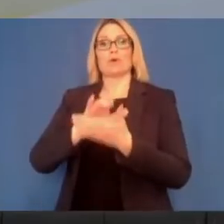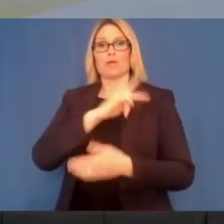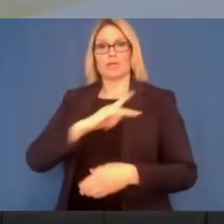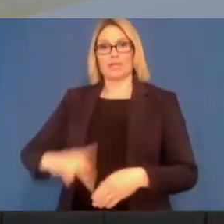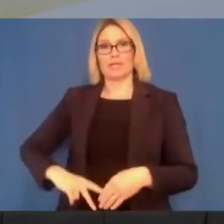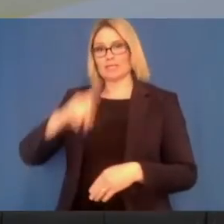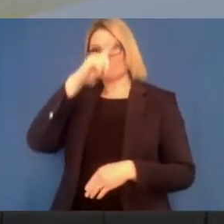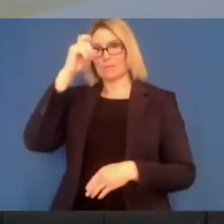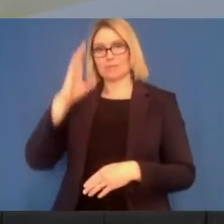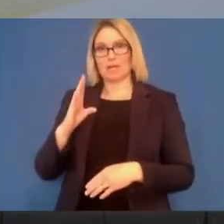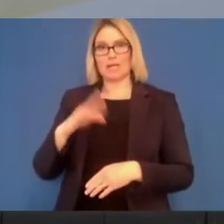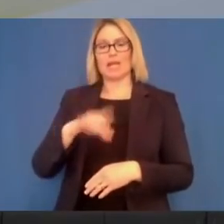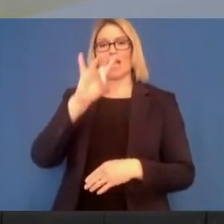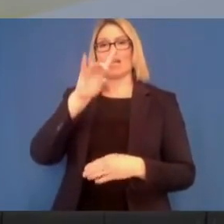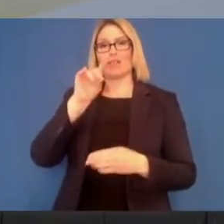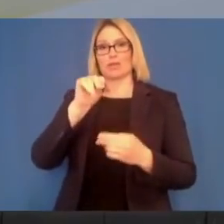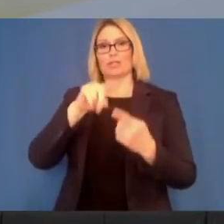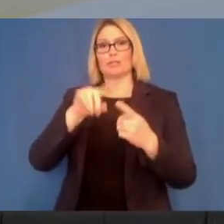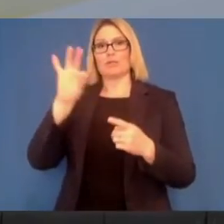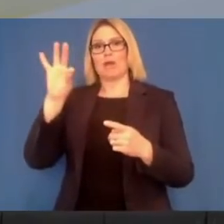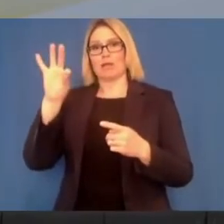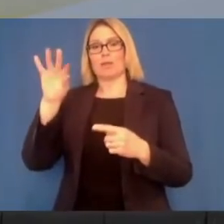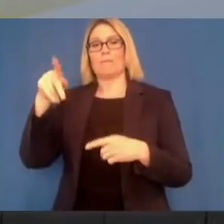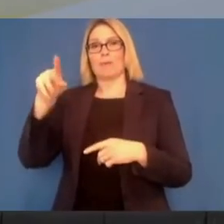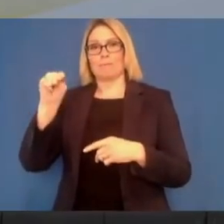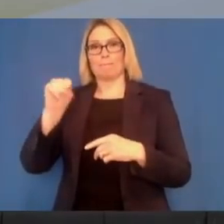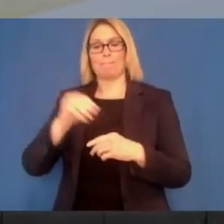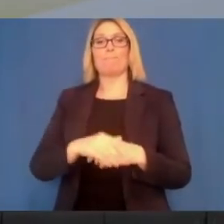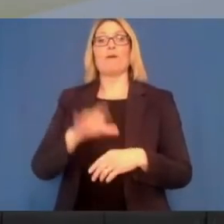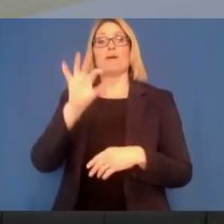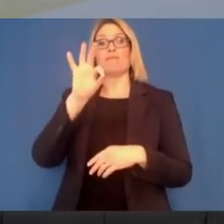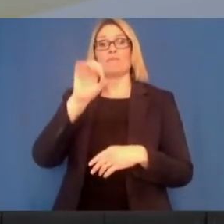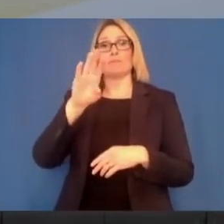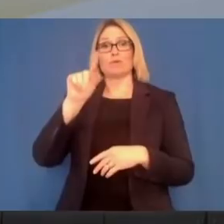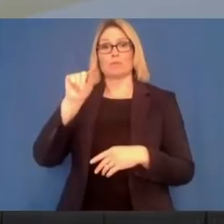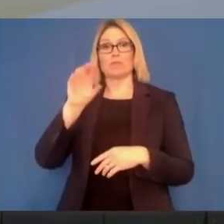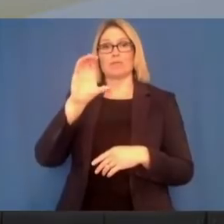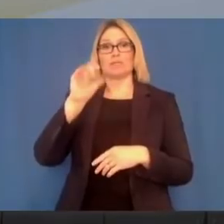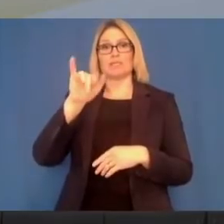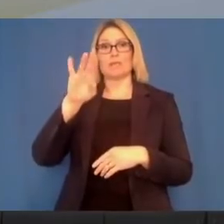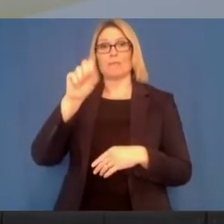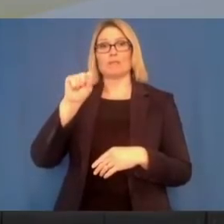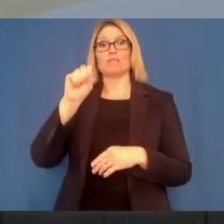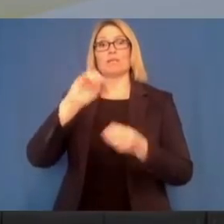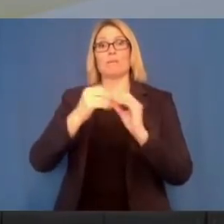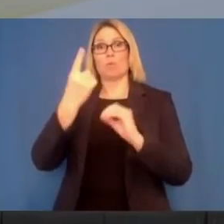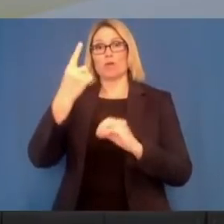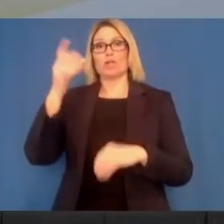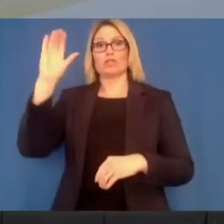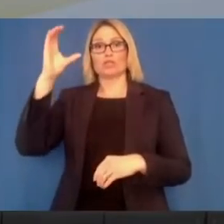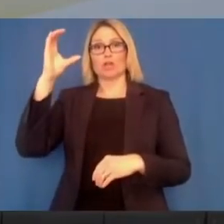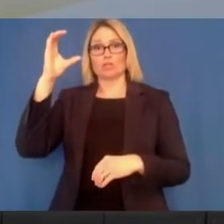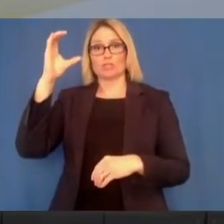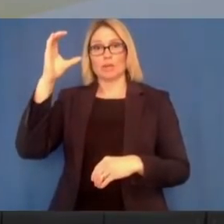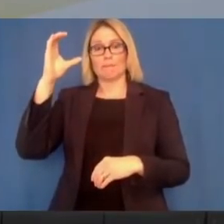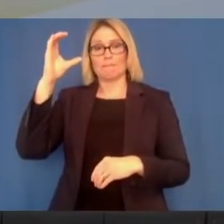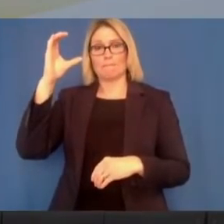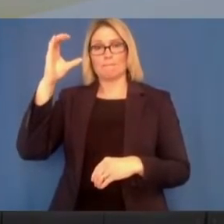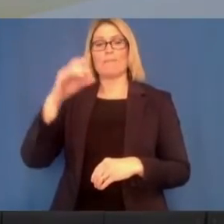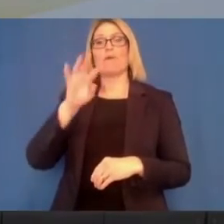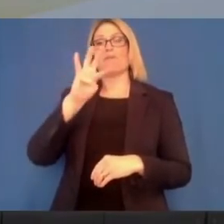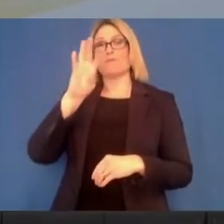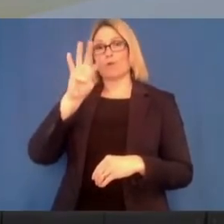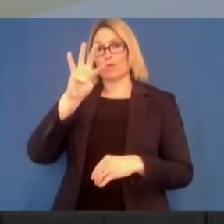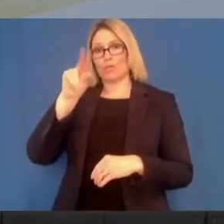8 p.m. and 9:30 p.m. February 20th, the City Bus number 1 in Charlottetown, between